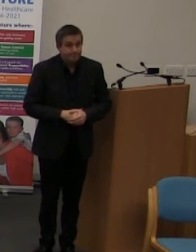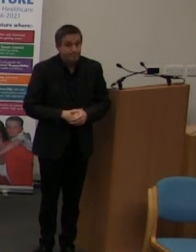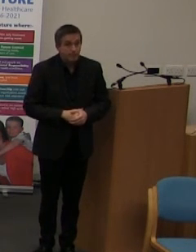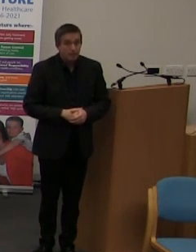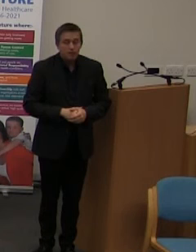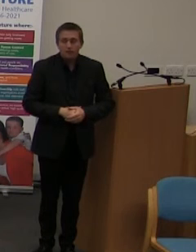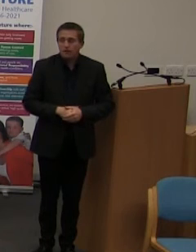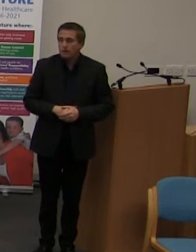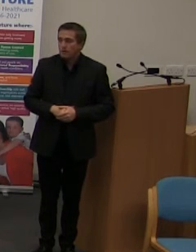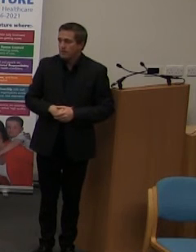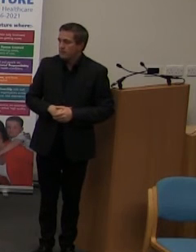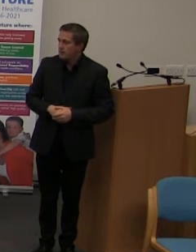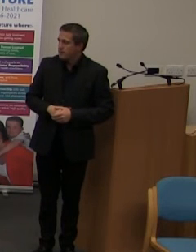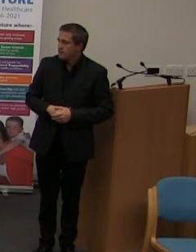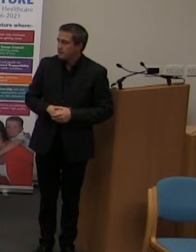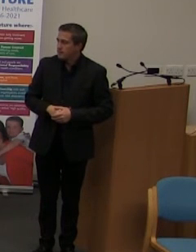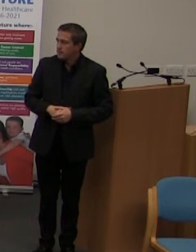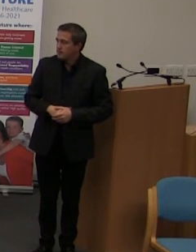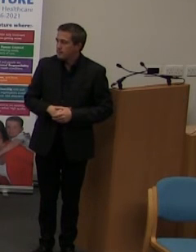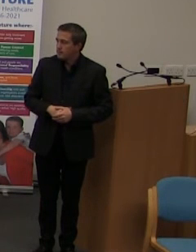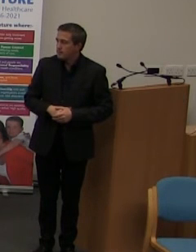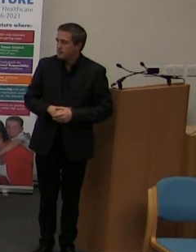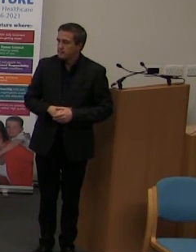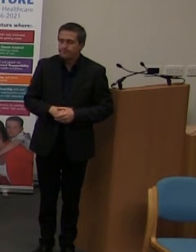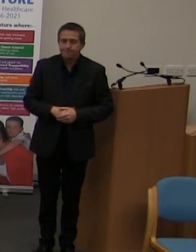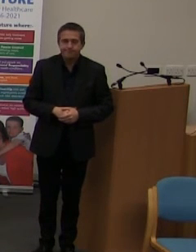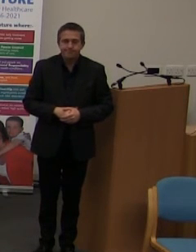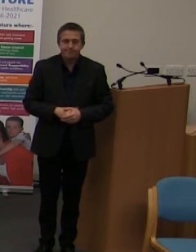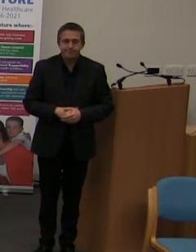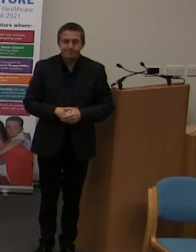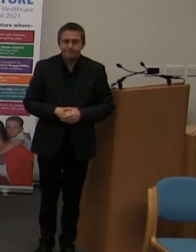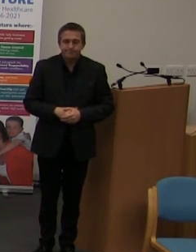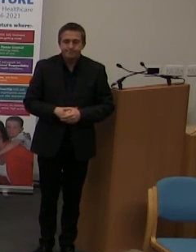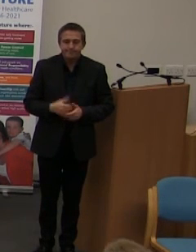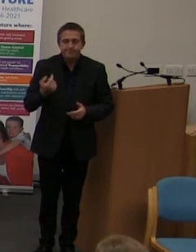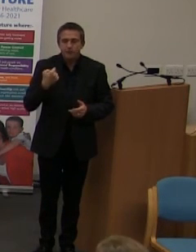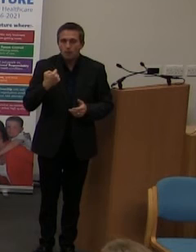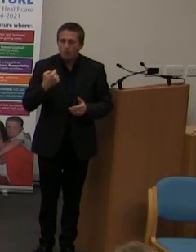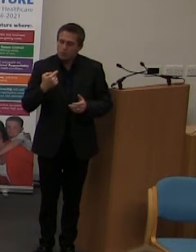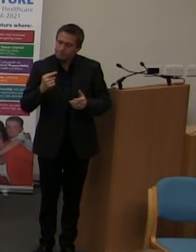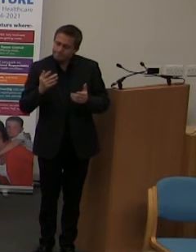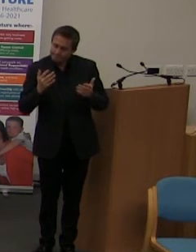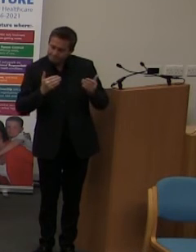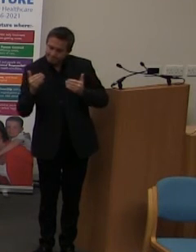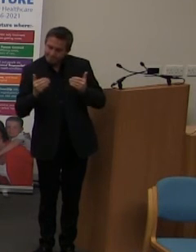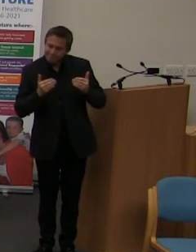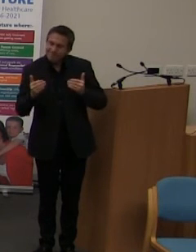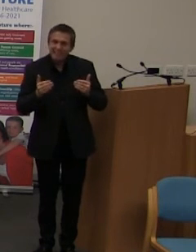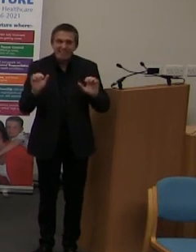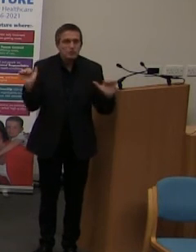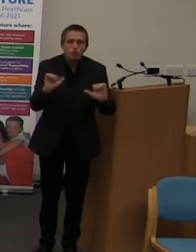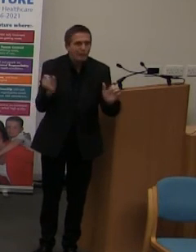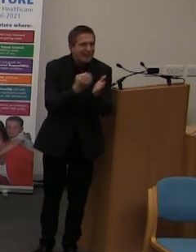in June. And I think what the point is that we try to make is that the implications aren't fully